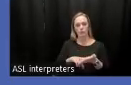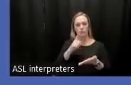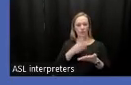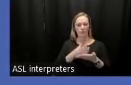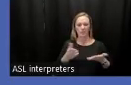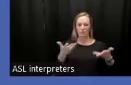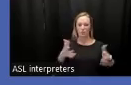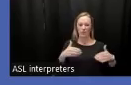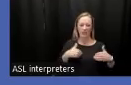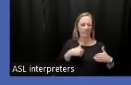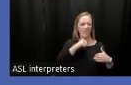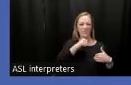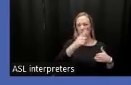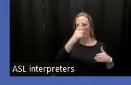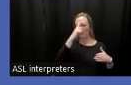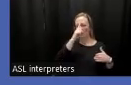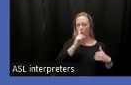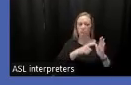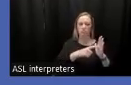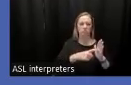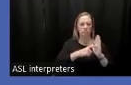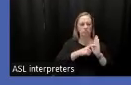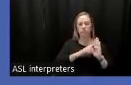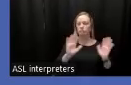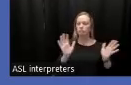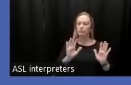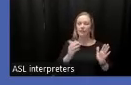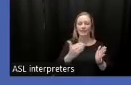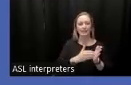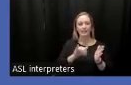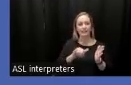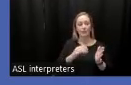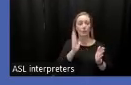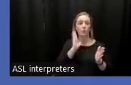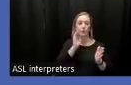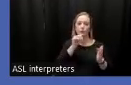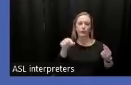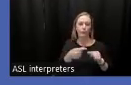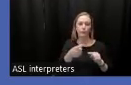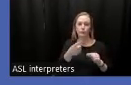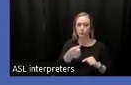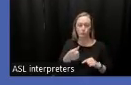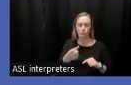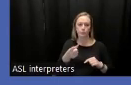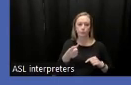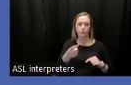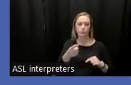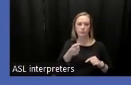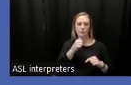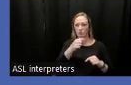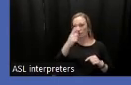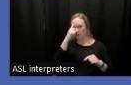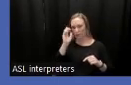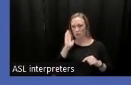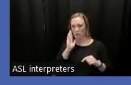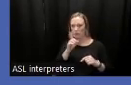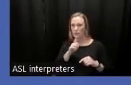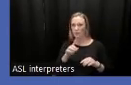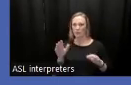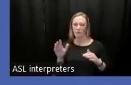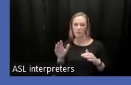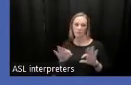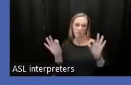don't think that would be absolutely necessary. Again, it's one of those things that wouldn't hurt you, but I don't think it would really matter that much for a